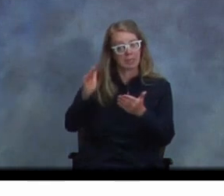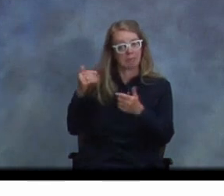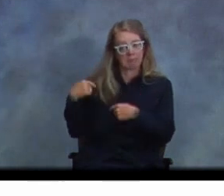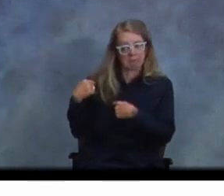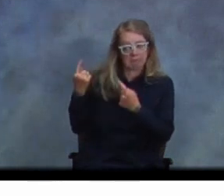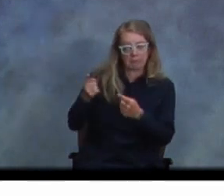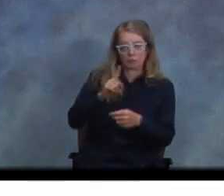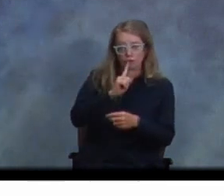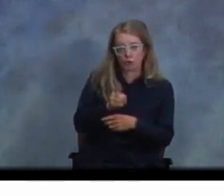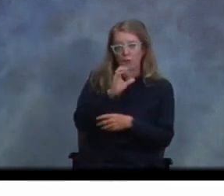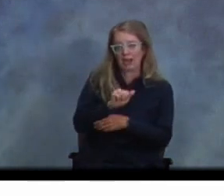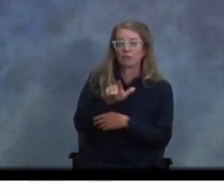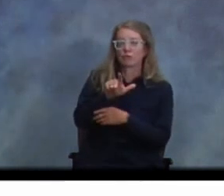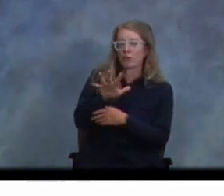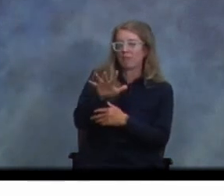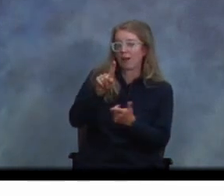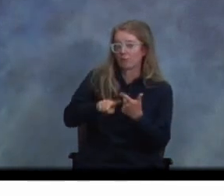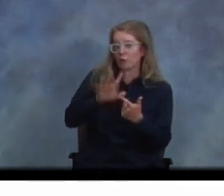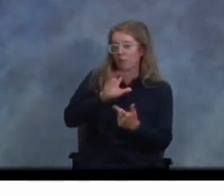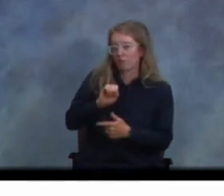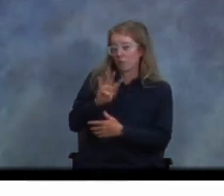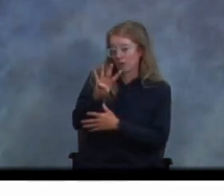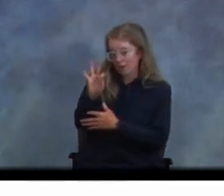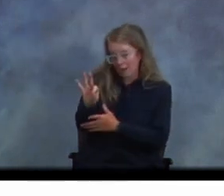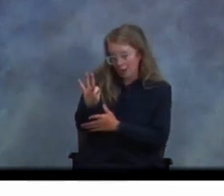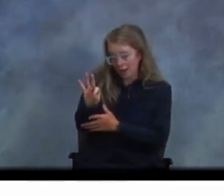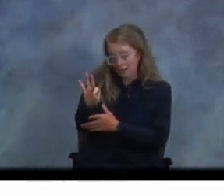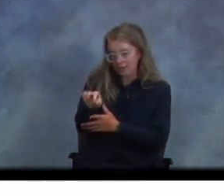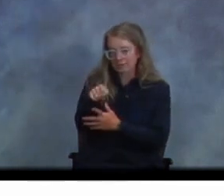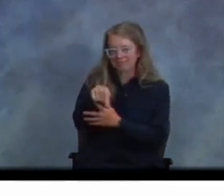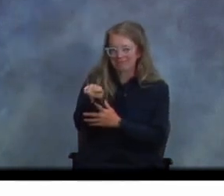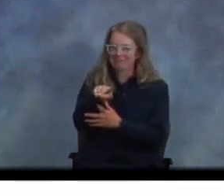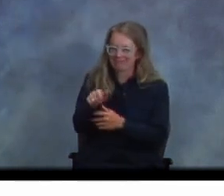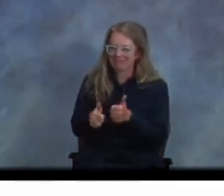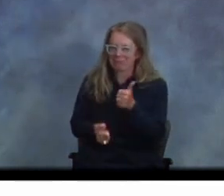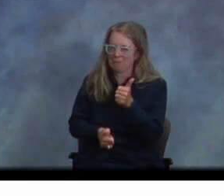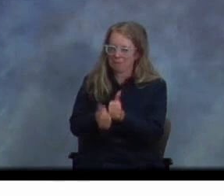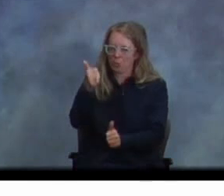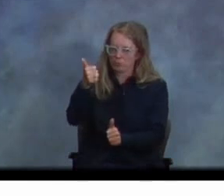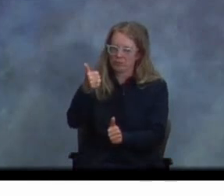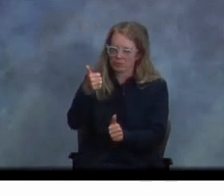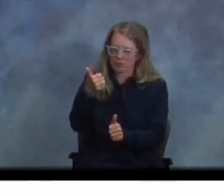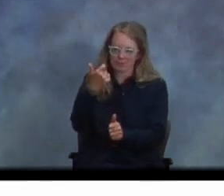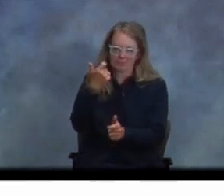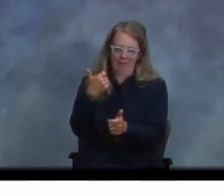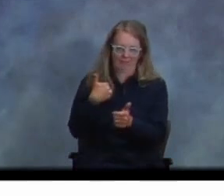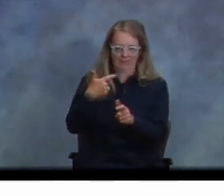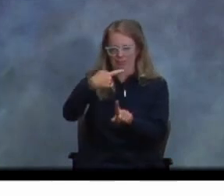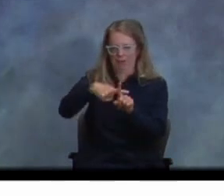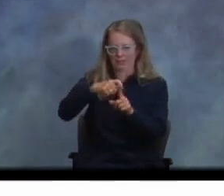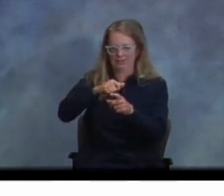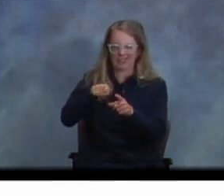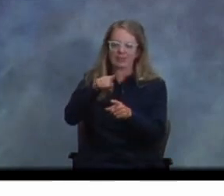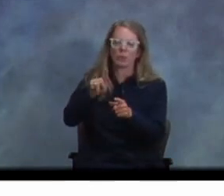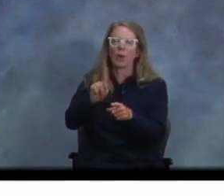ages 25 to 49-year-old continue to make up the majority of our new cases. And